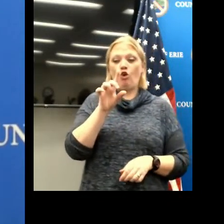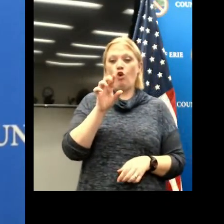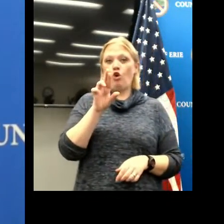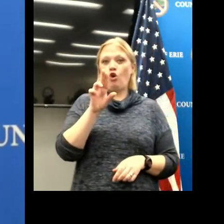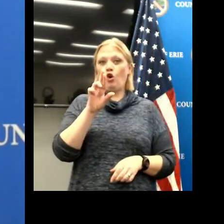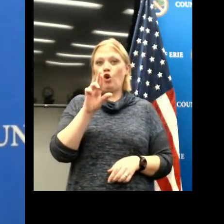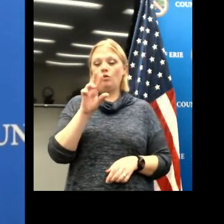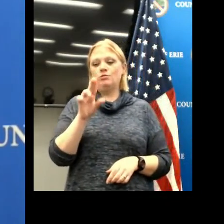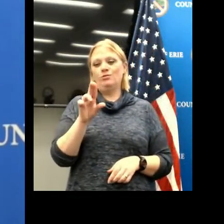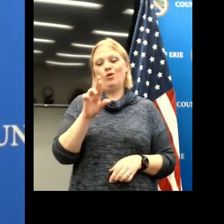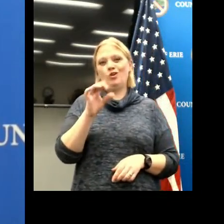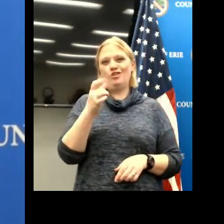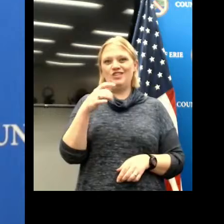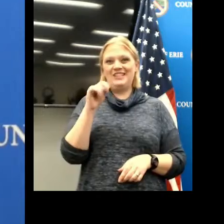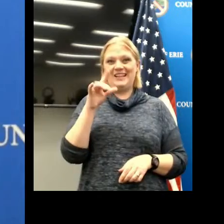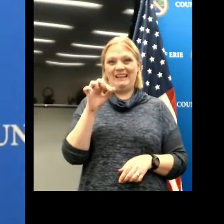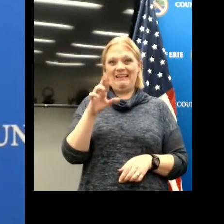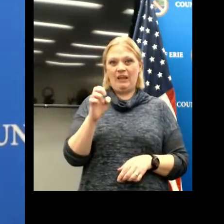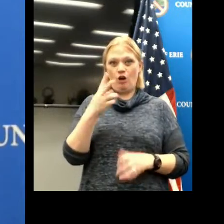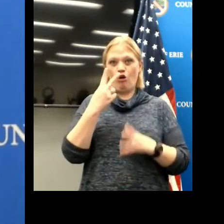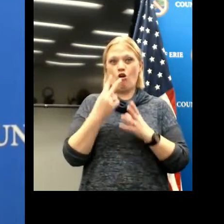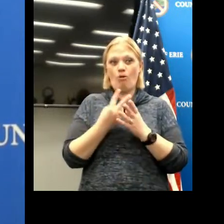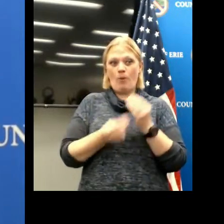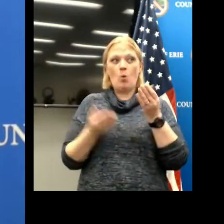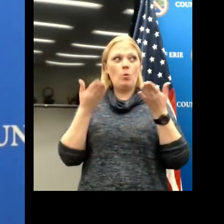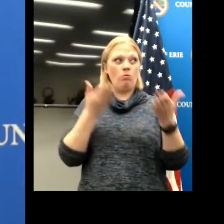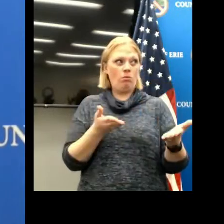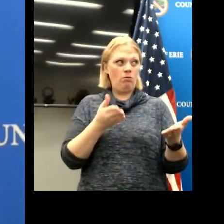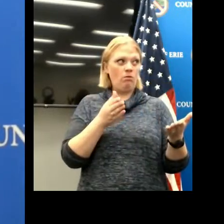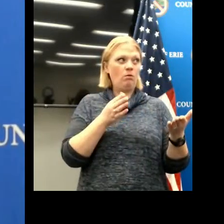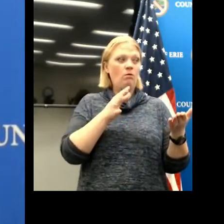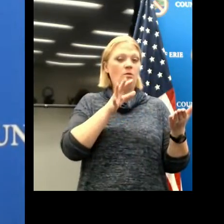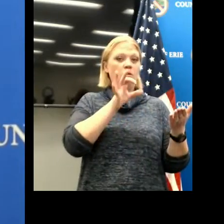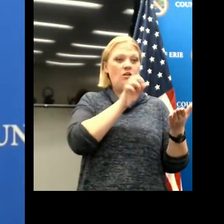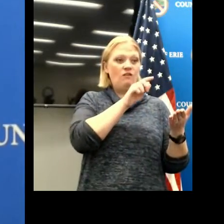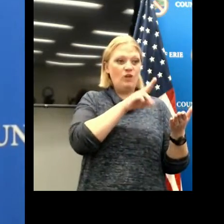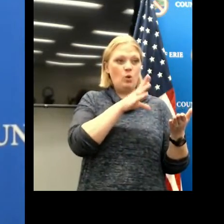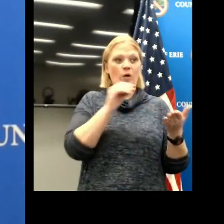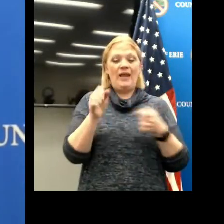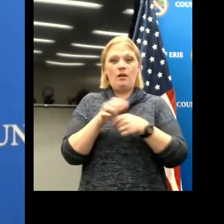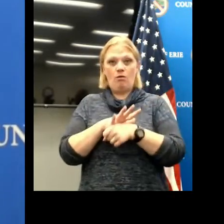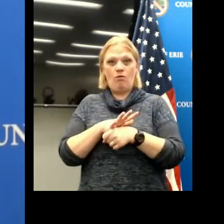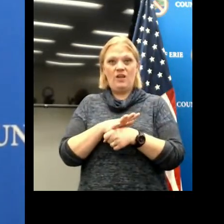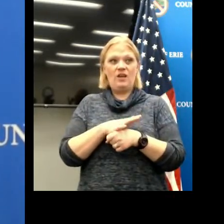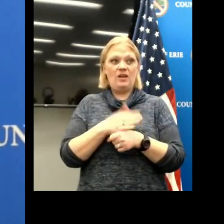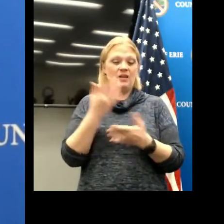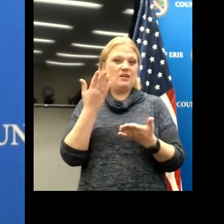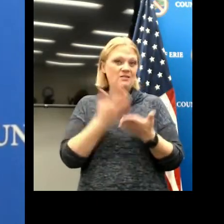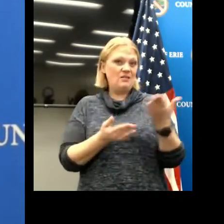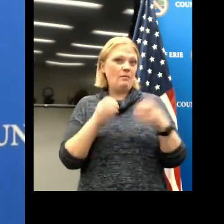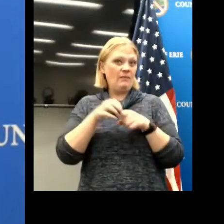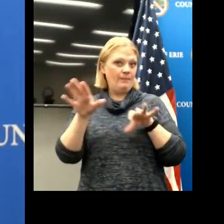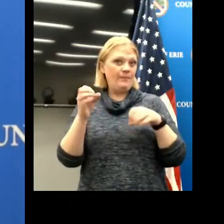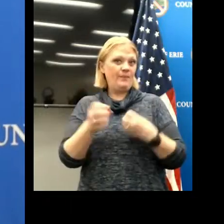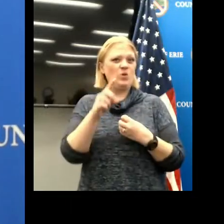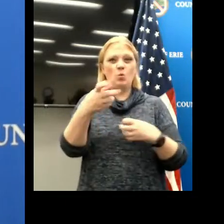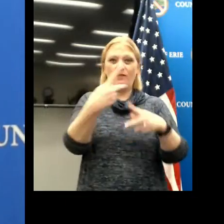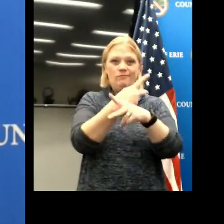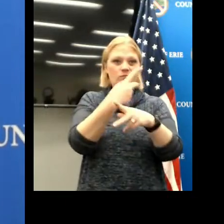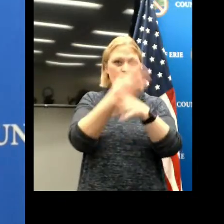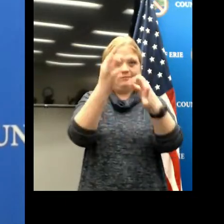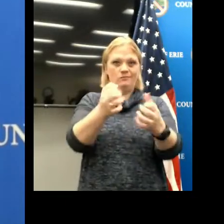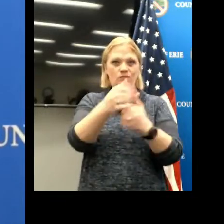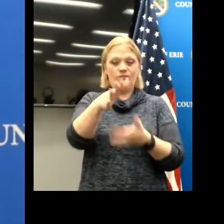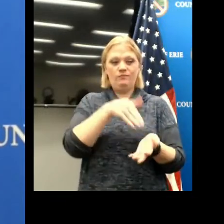are offering both the COVID tests, and many of them have rapid flu testing in their offices. So you have to figure out with your healthcare